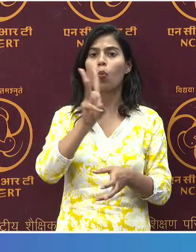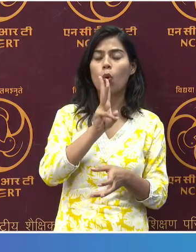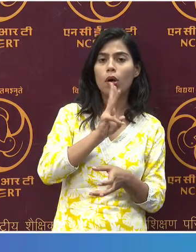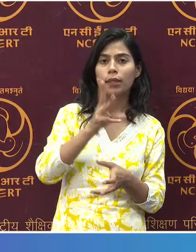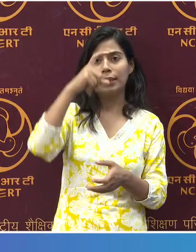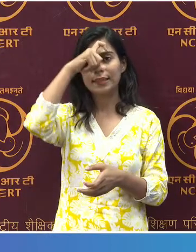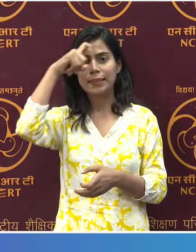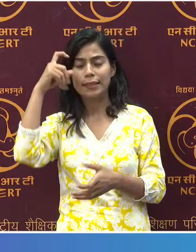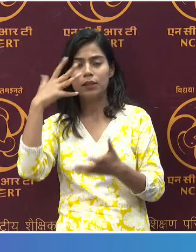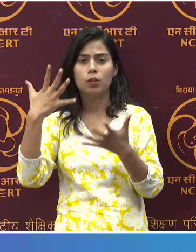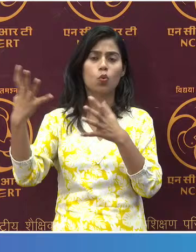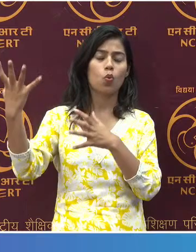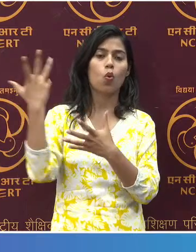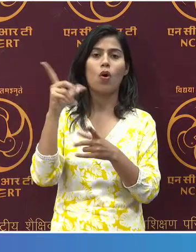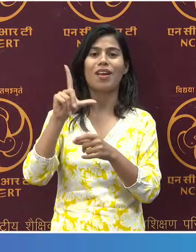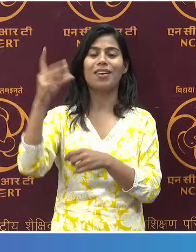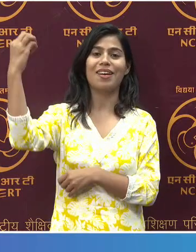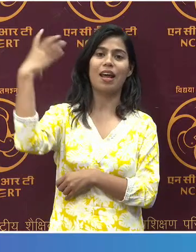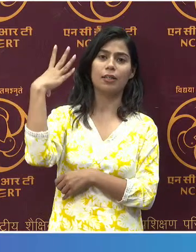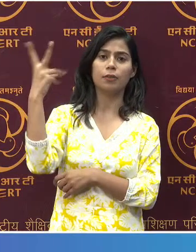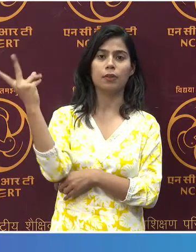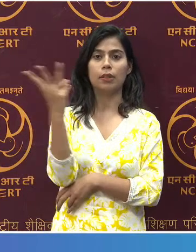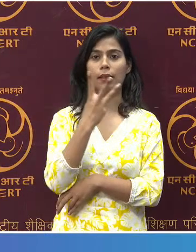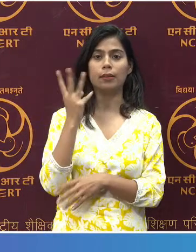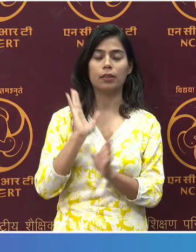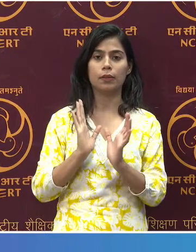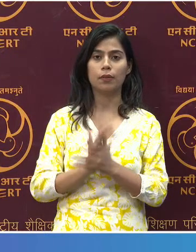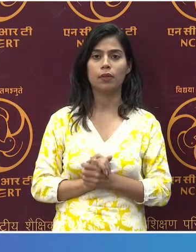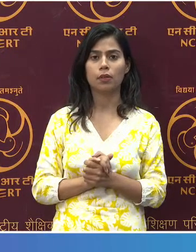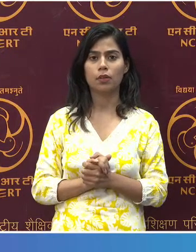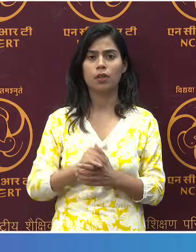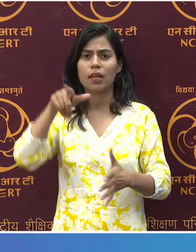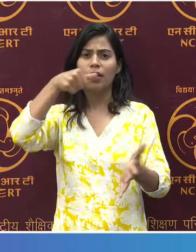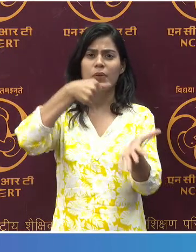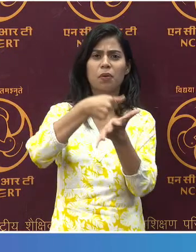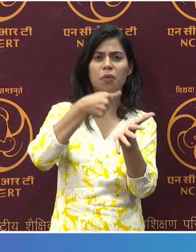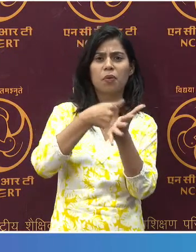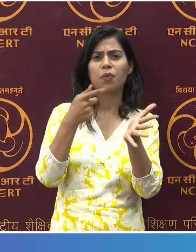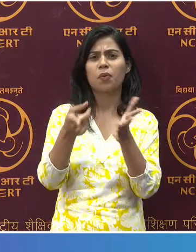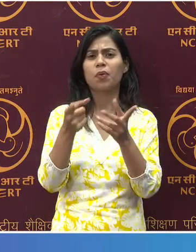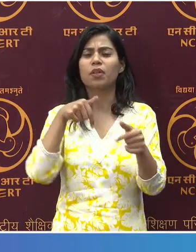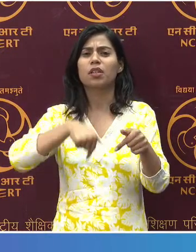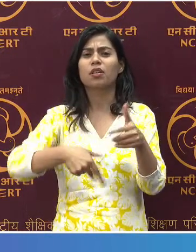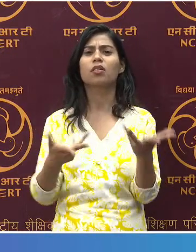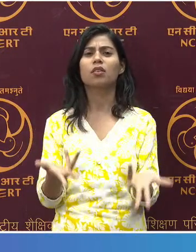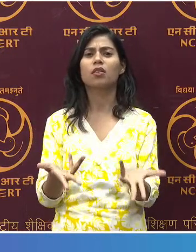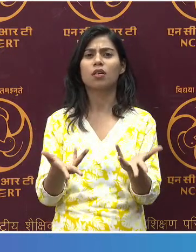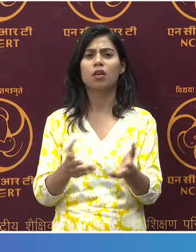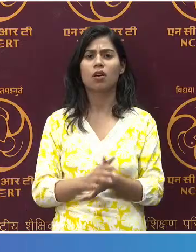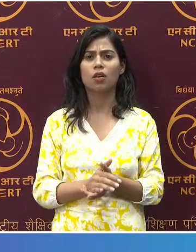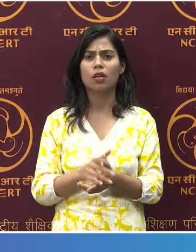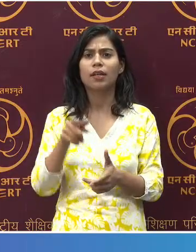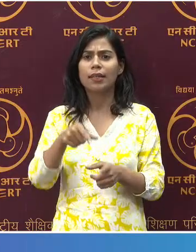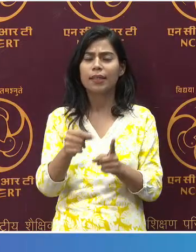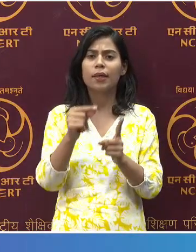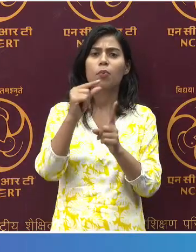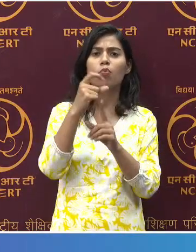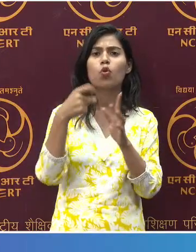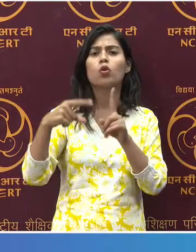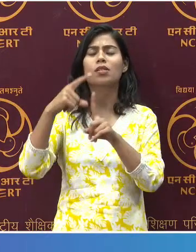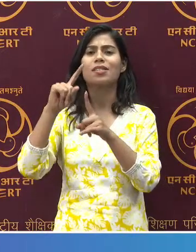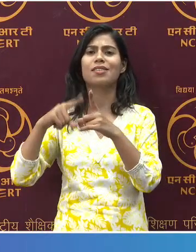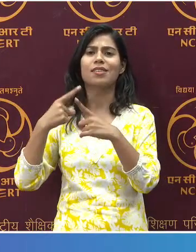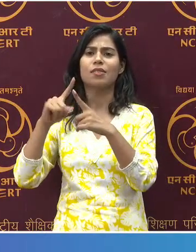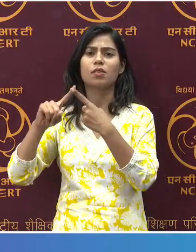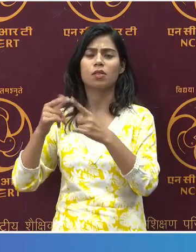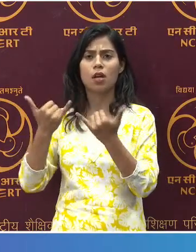light. Right, sir. So, these are basically, we are talking about the combustible products. Yes, yes. And